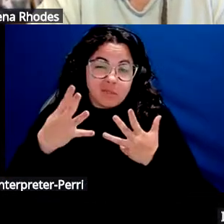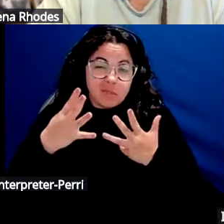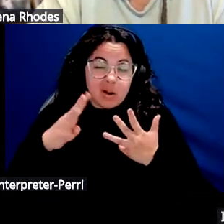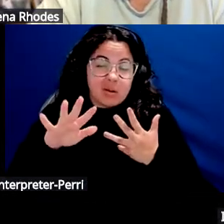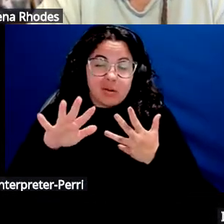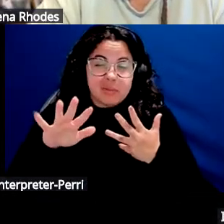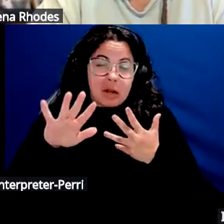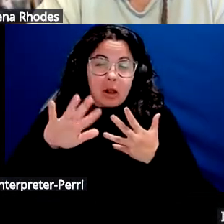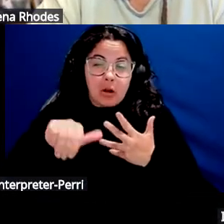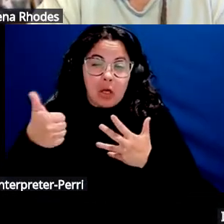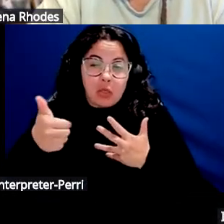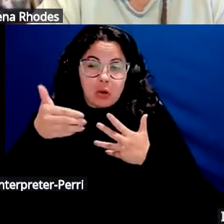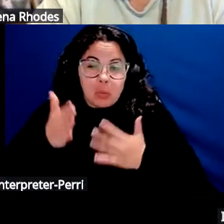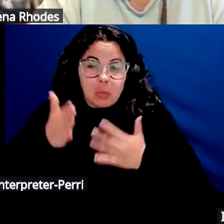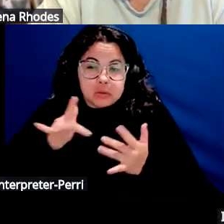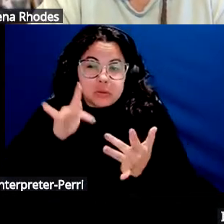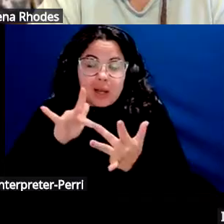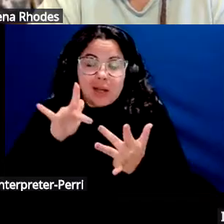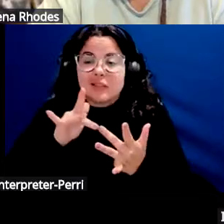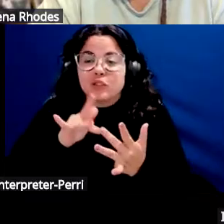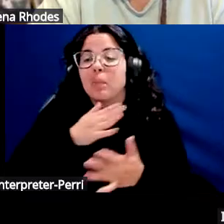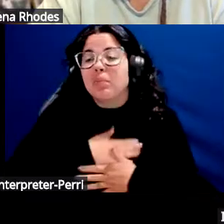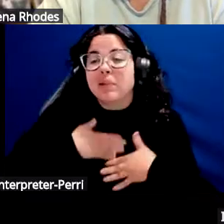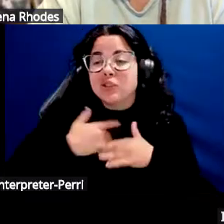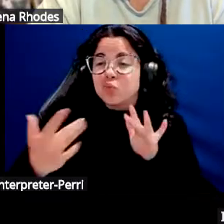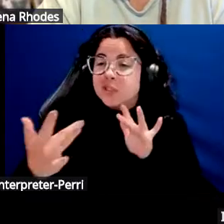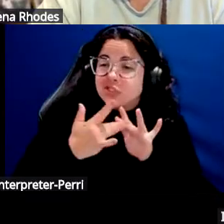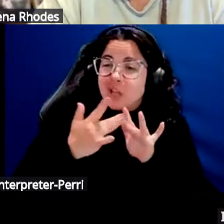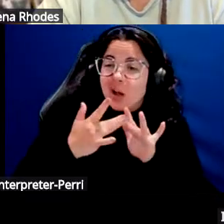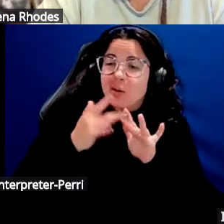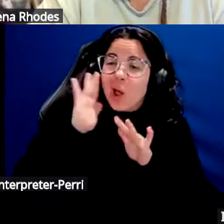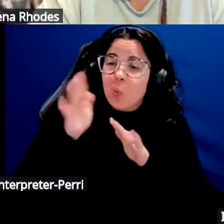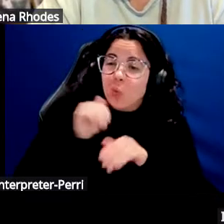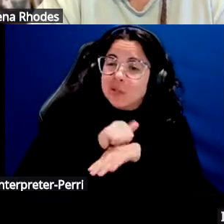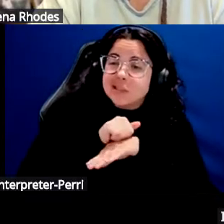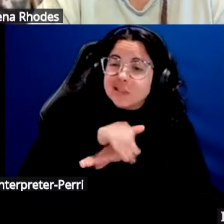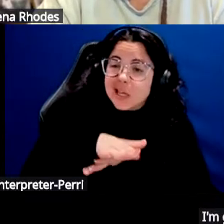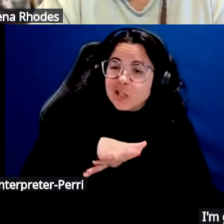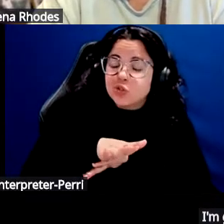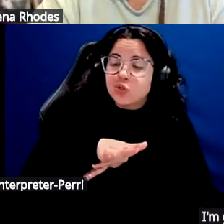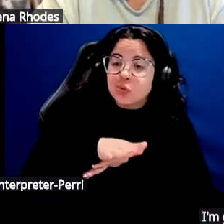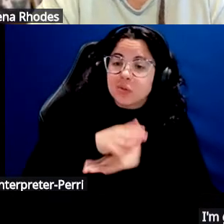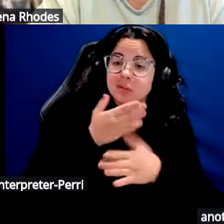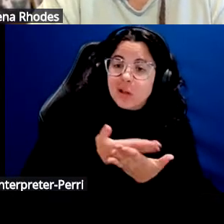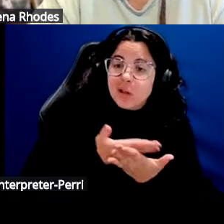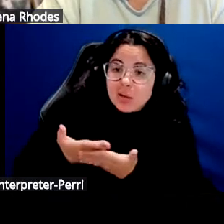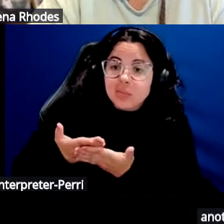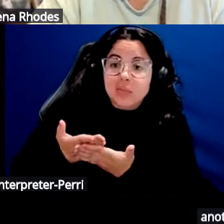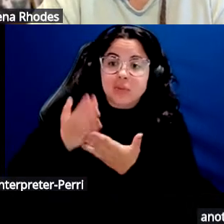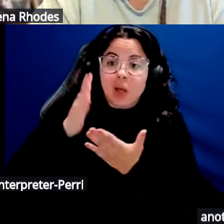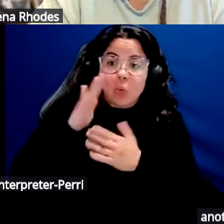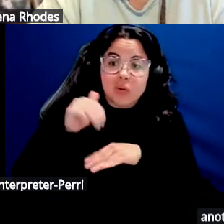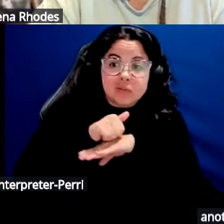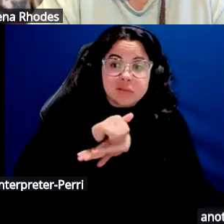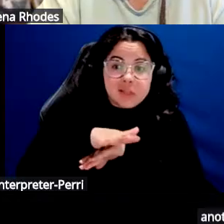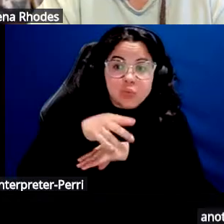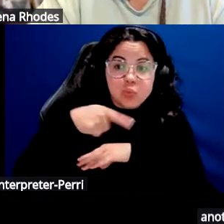So ANCs, please reach out to me so I can send you the literature, get it Mhm. shipped out to you.